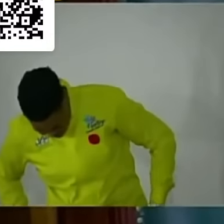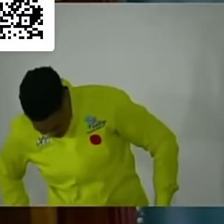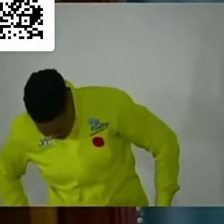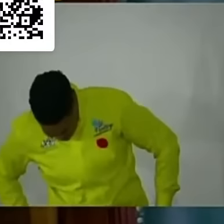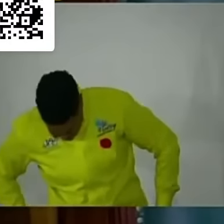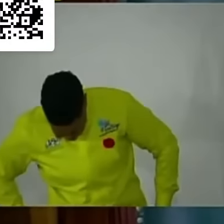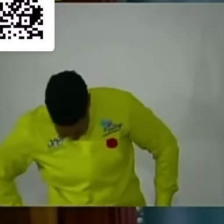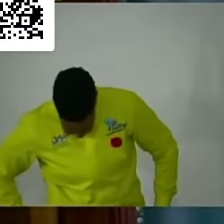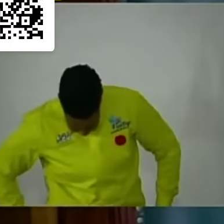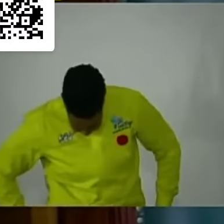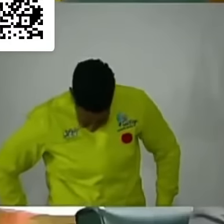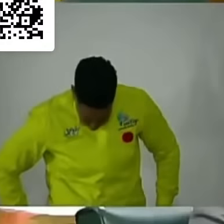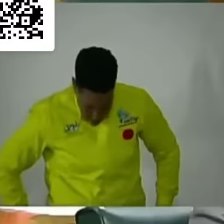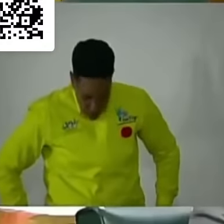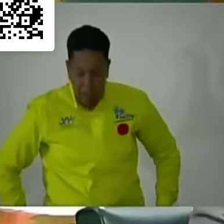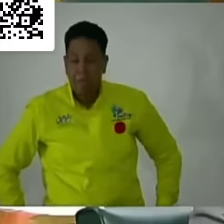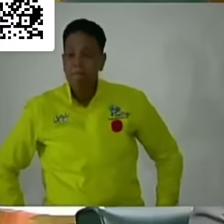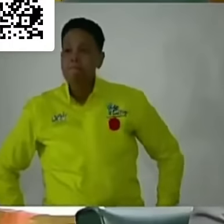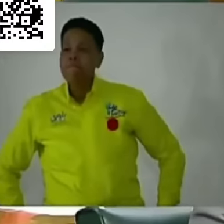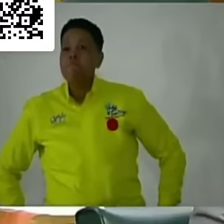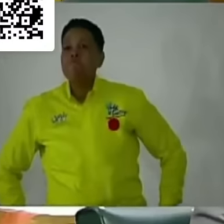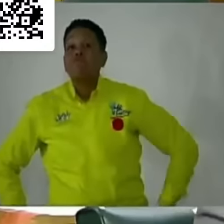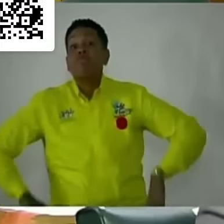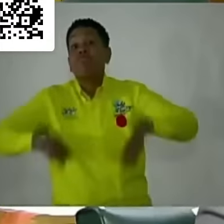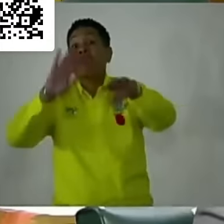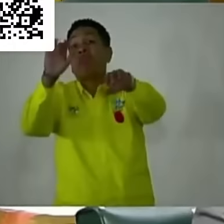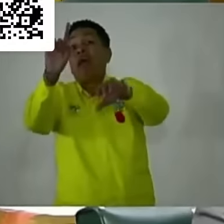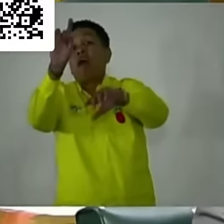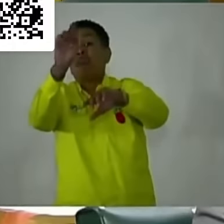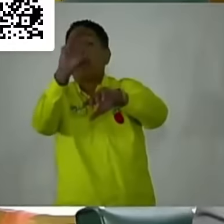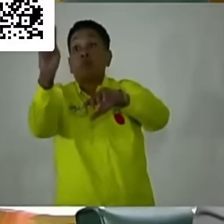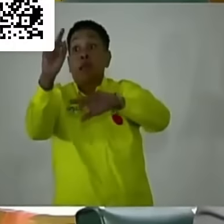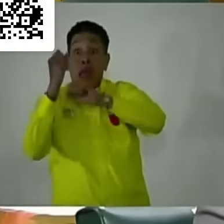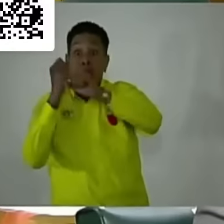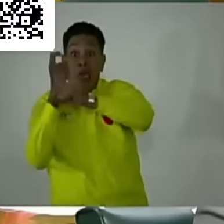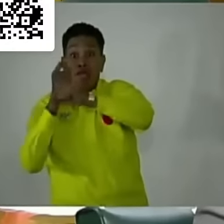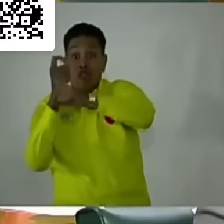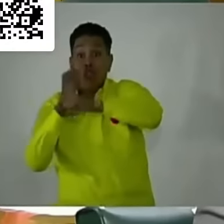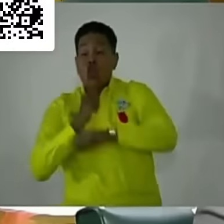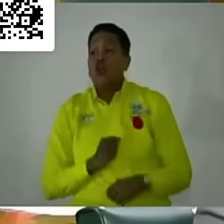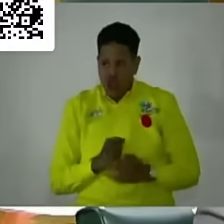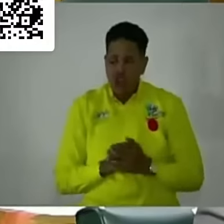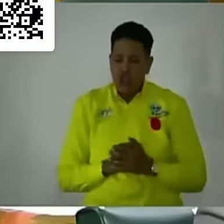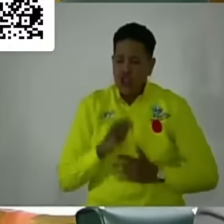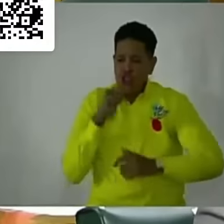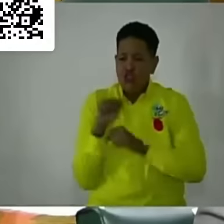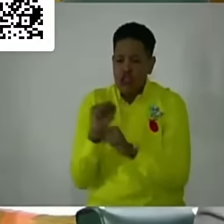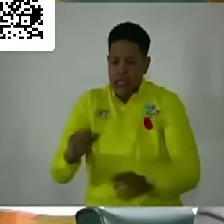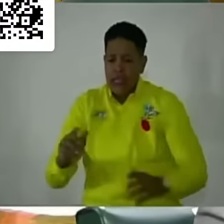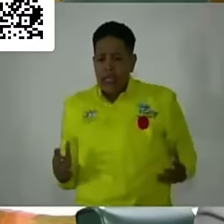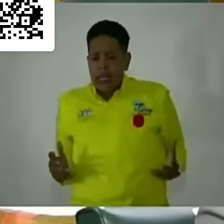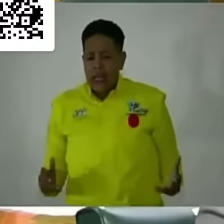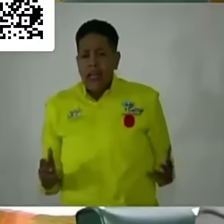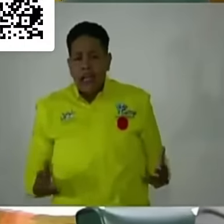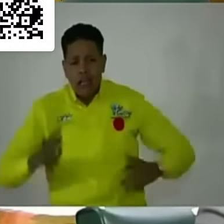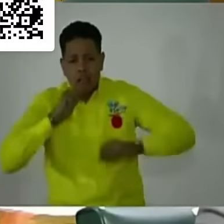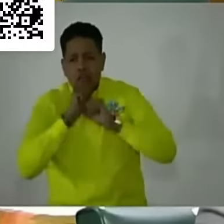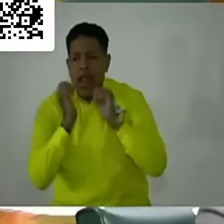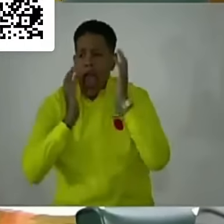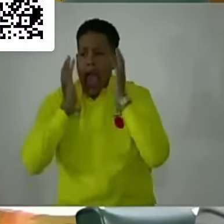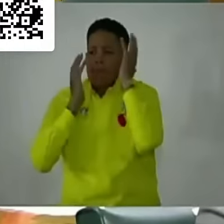Madam Speaker, that $100 million a year is really an embarrassment.